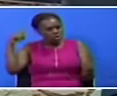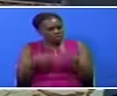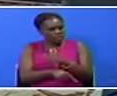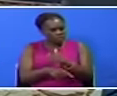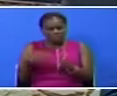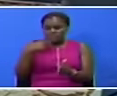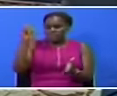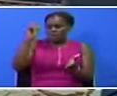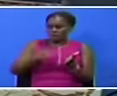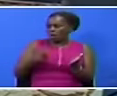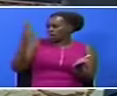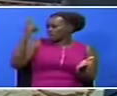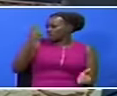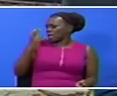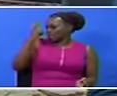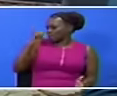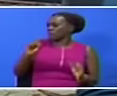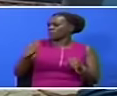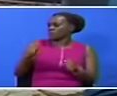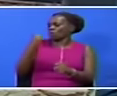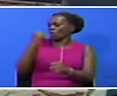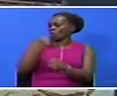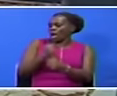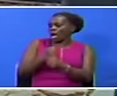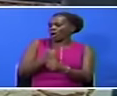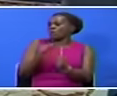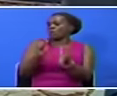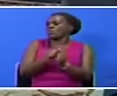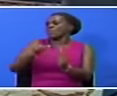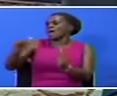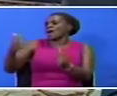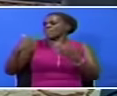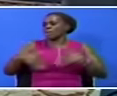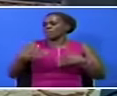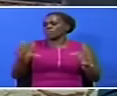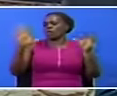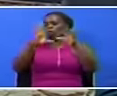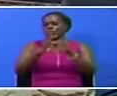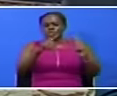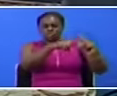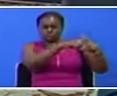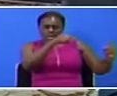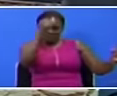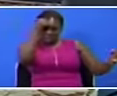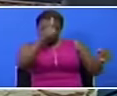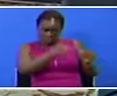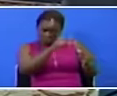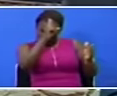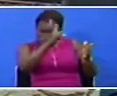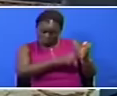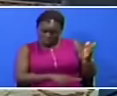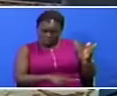saying that the suspect could have worked with one or more two people in connection with this murder. Remember,